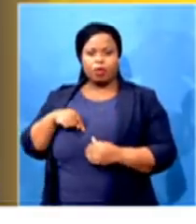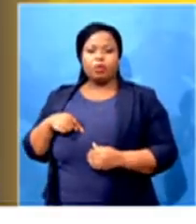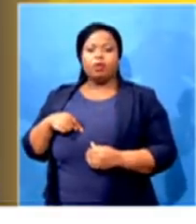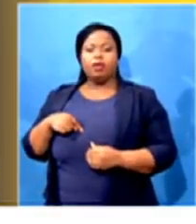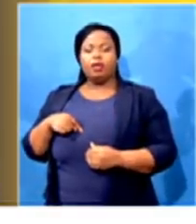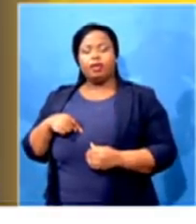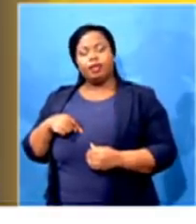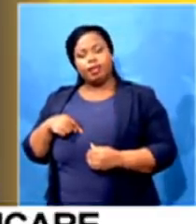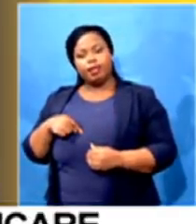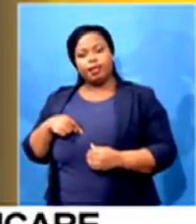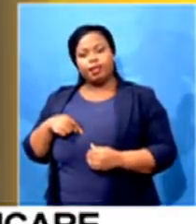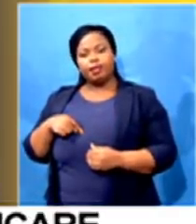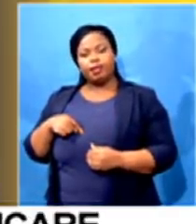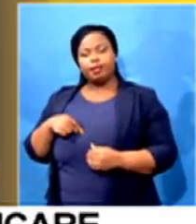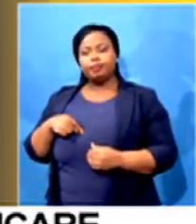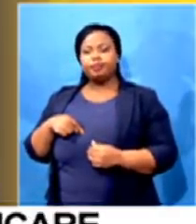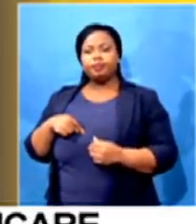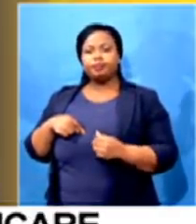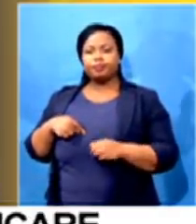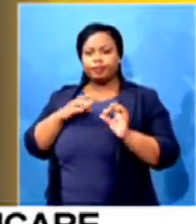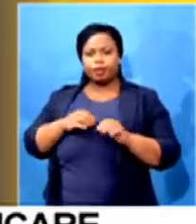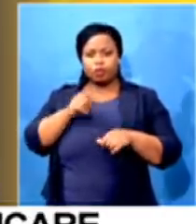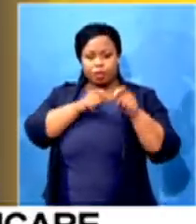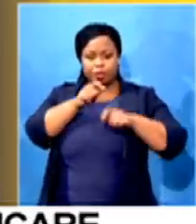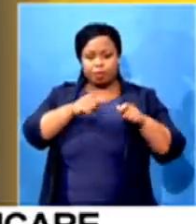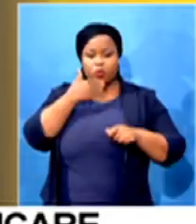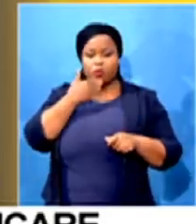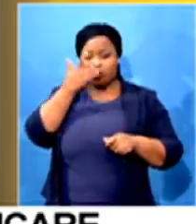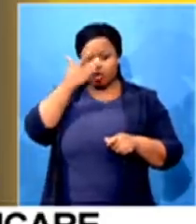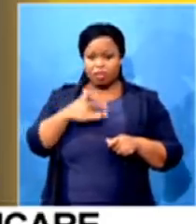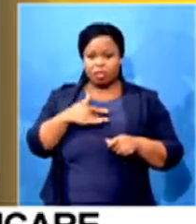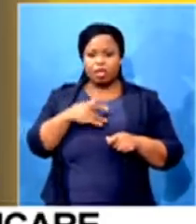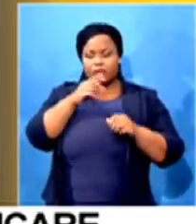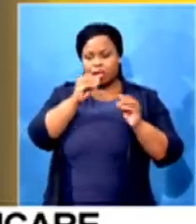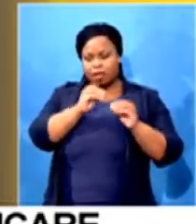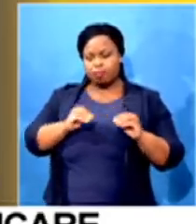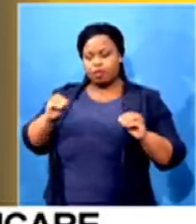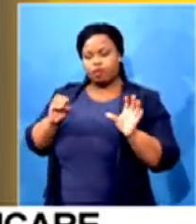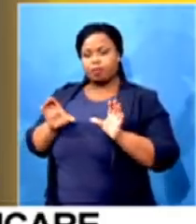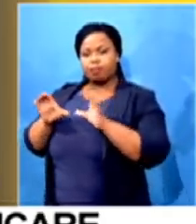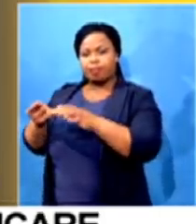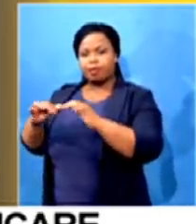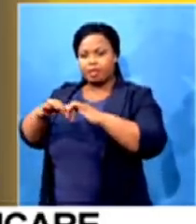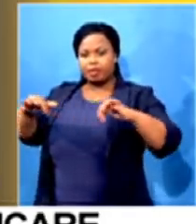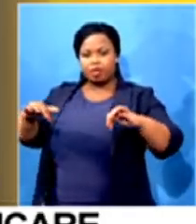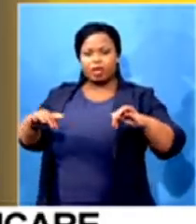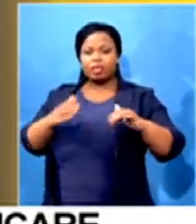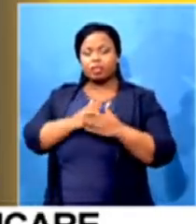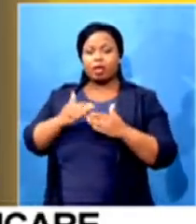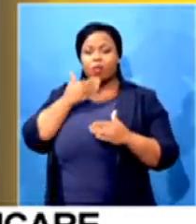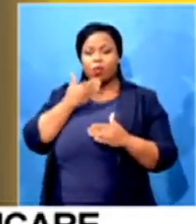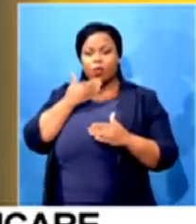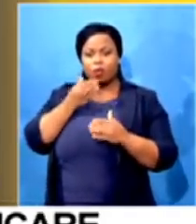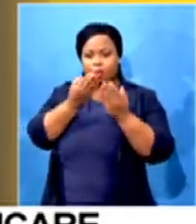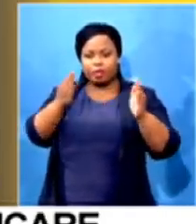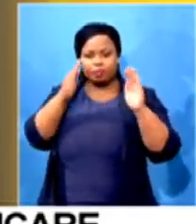and swooped in, and were able to isolate those that needed to be quarantined, take those that needed to be isolated